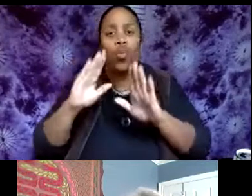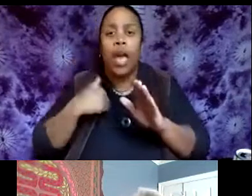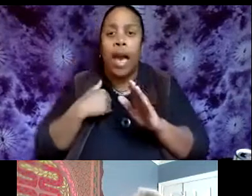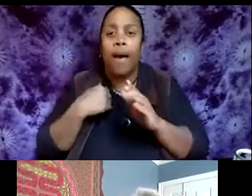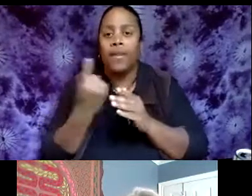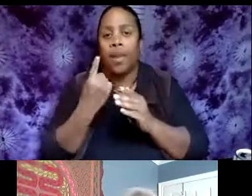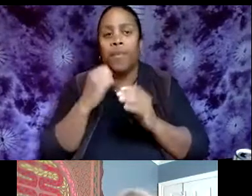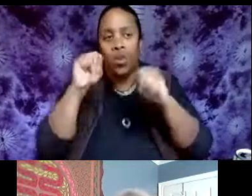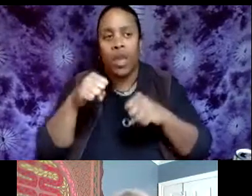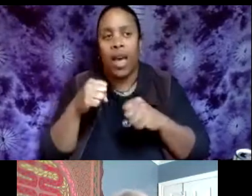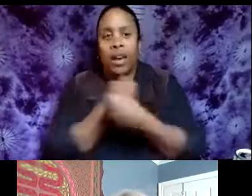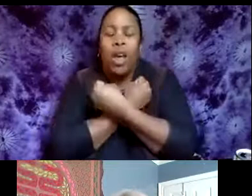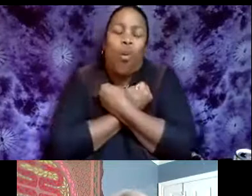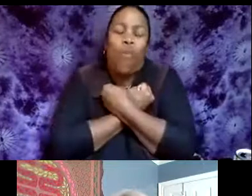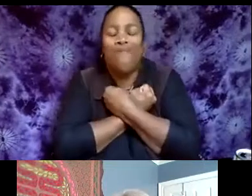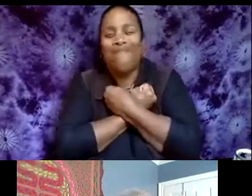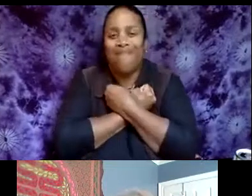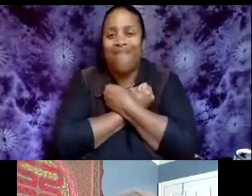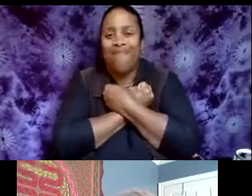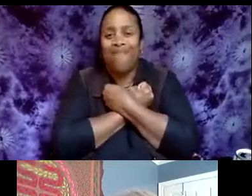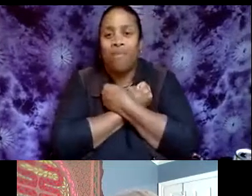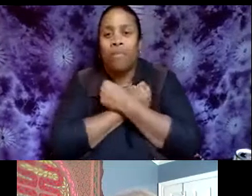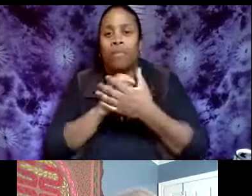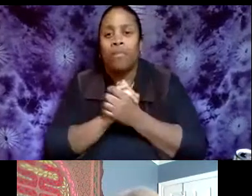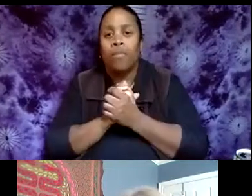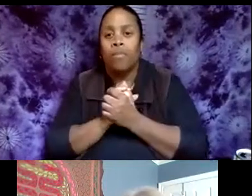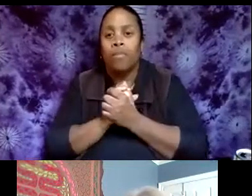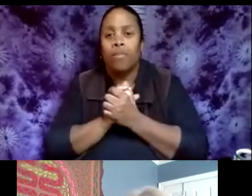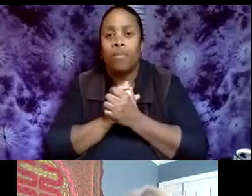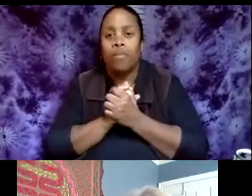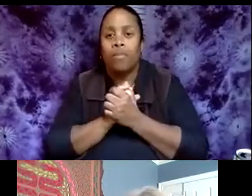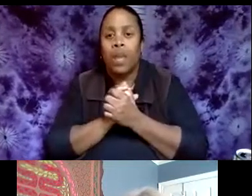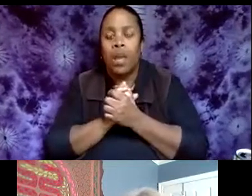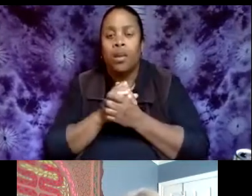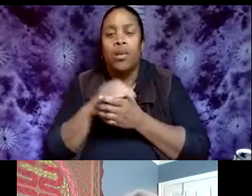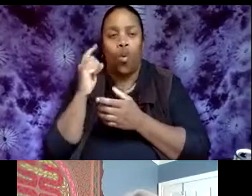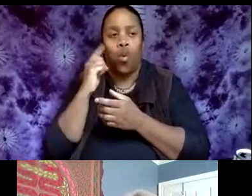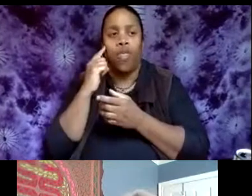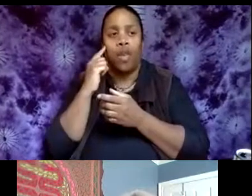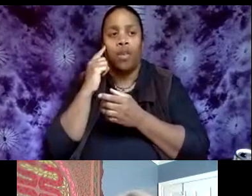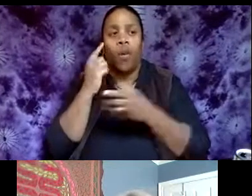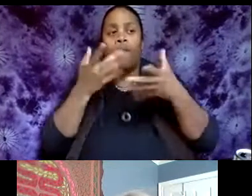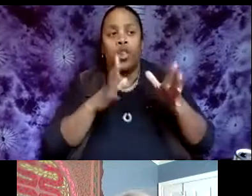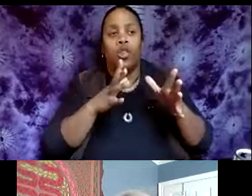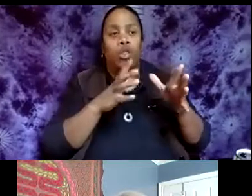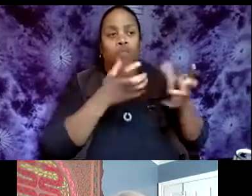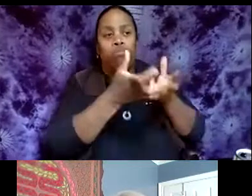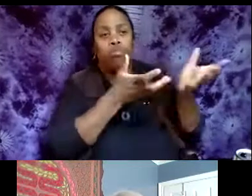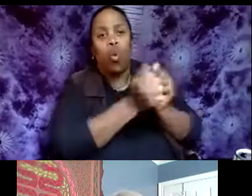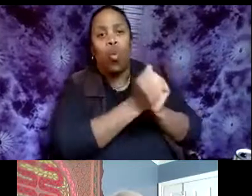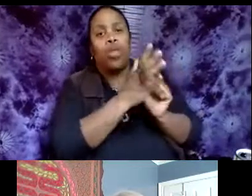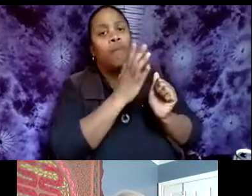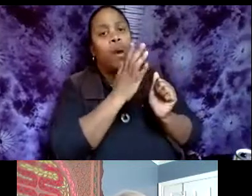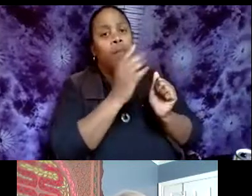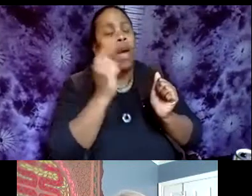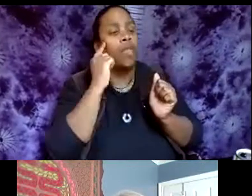that's a little you. And the big place where you might want to have this is when you interact with your mother, after you've been interacting with your mother, to really love and cuddle the little part of